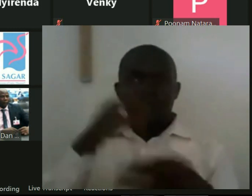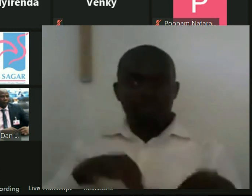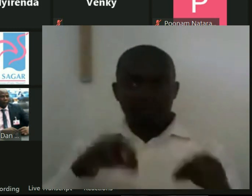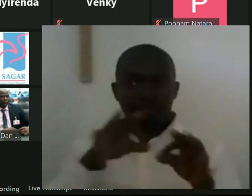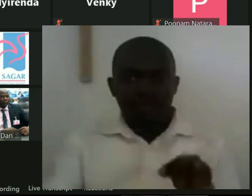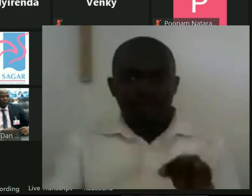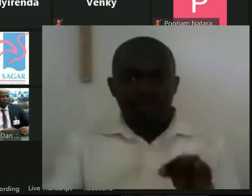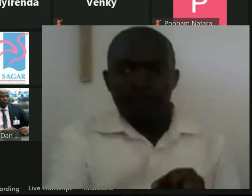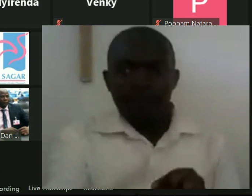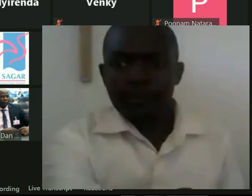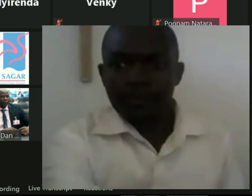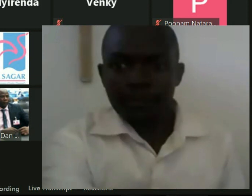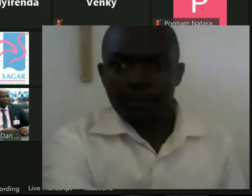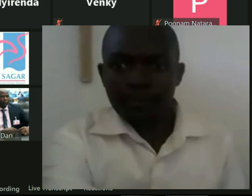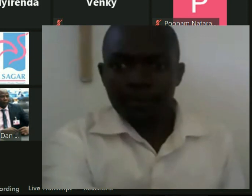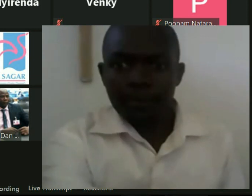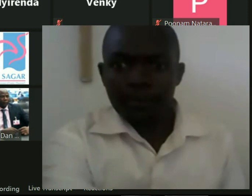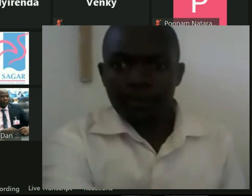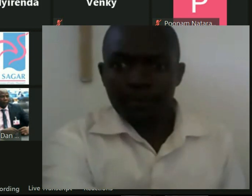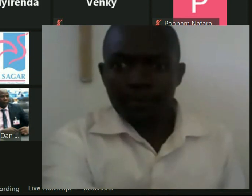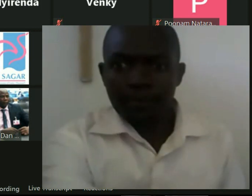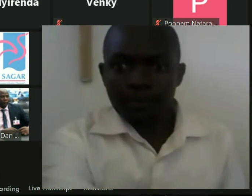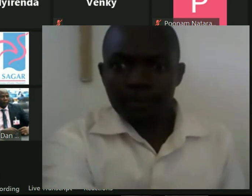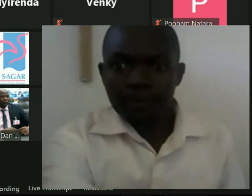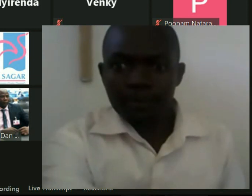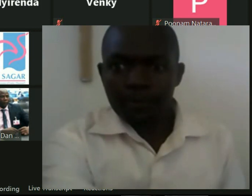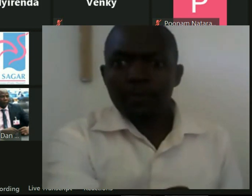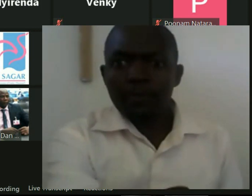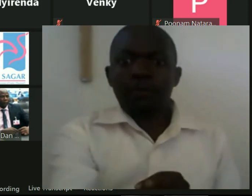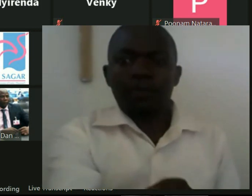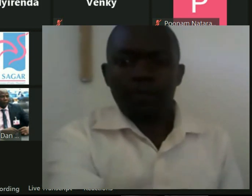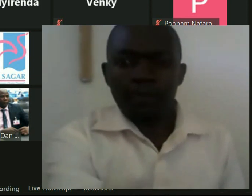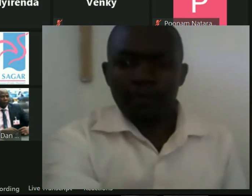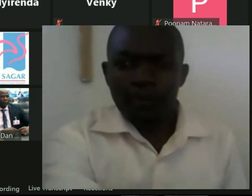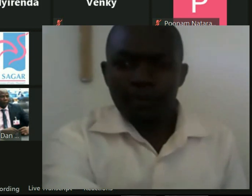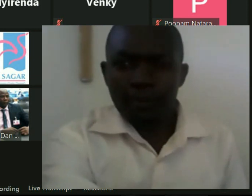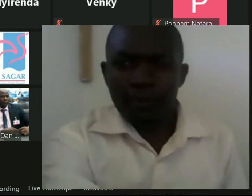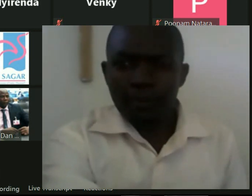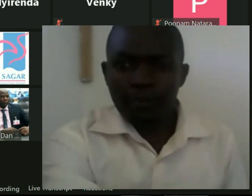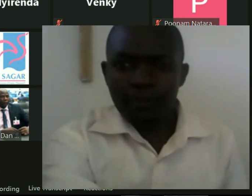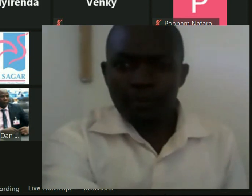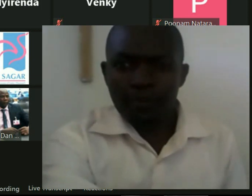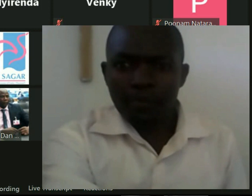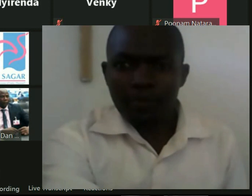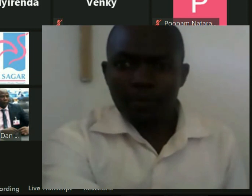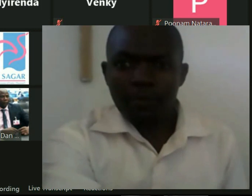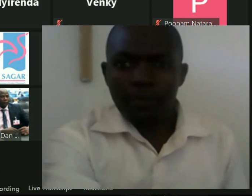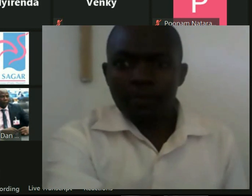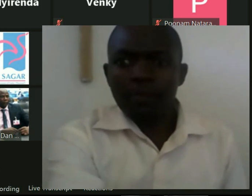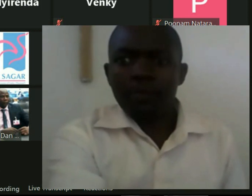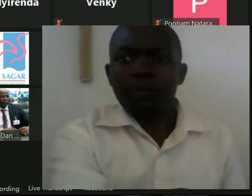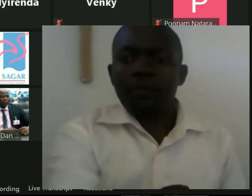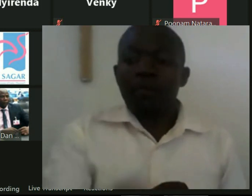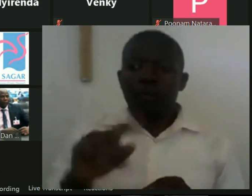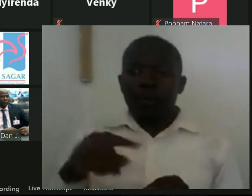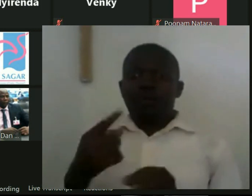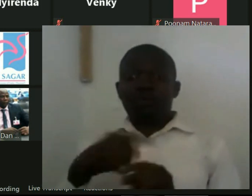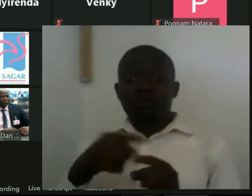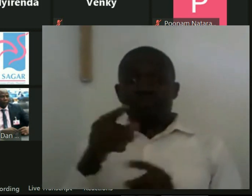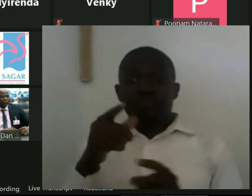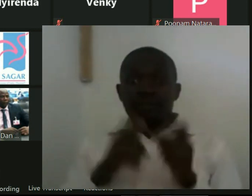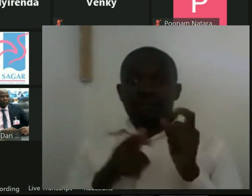we talk publicly holistically about PHC, sometimes assistive technology gets lost somewhere. So